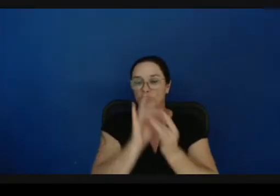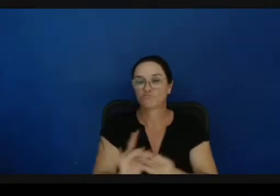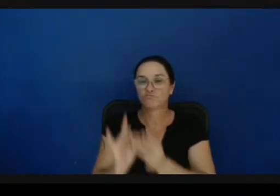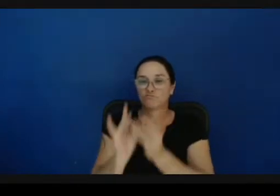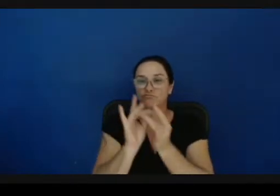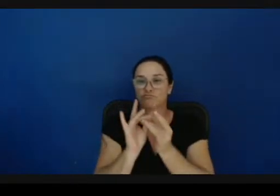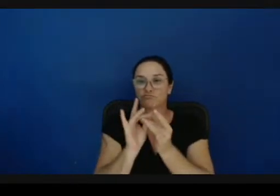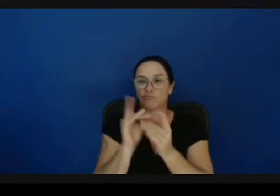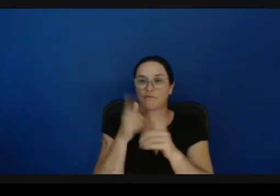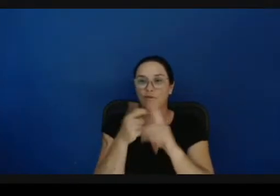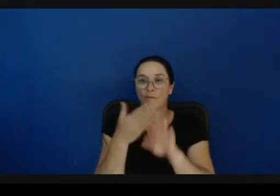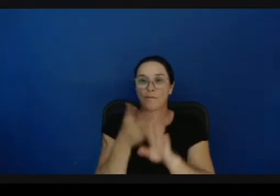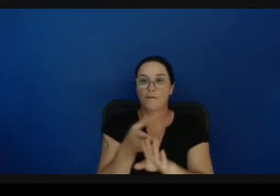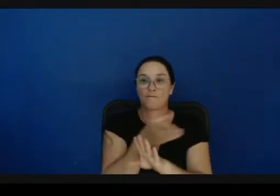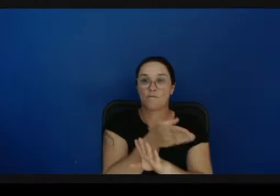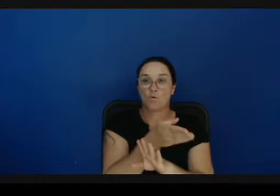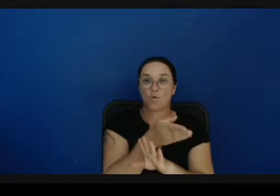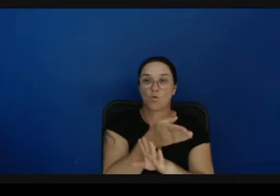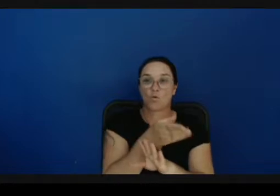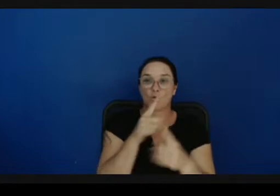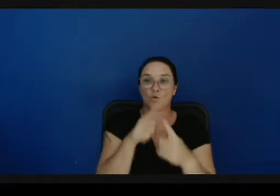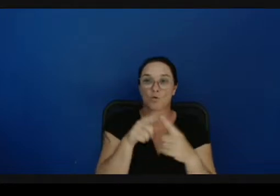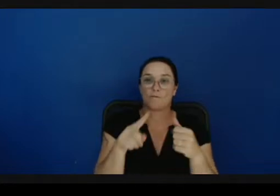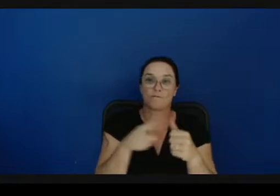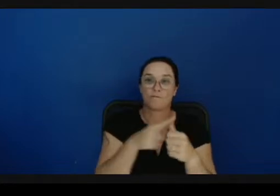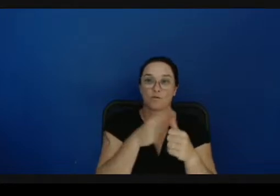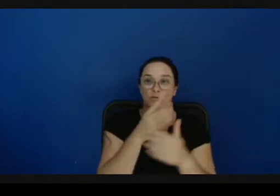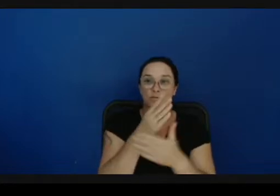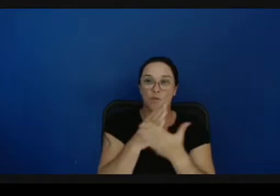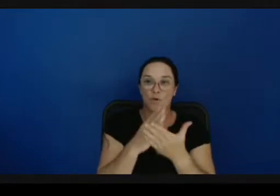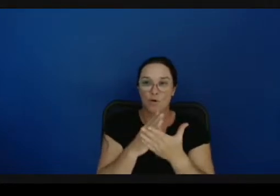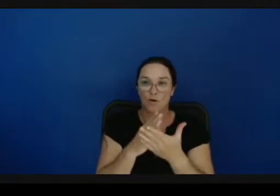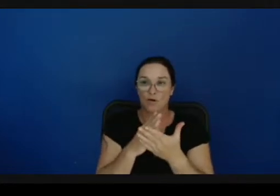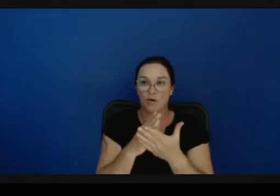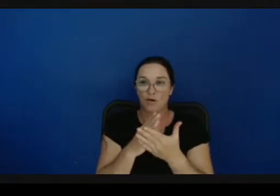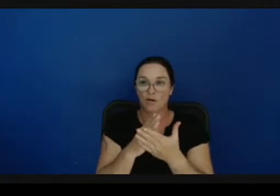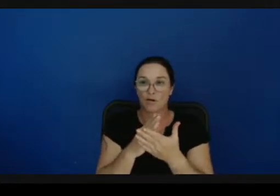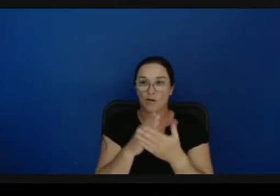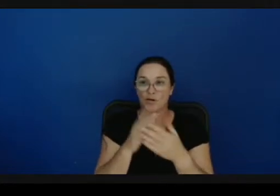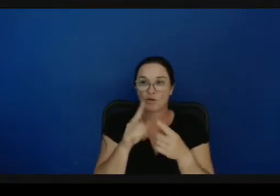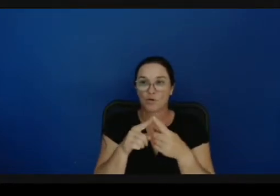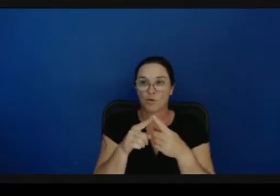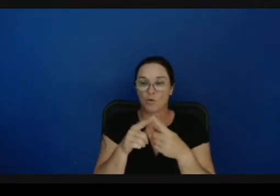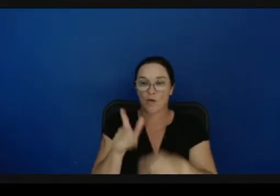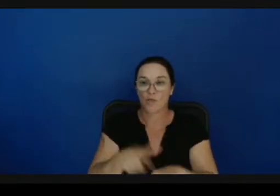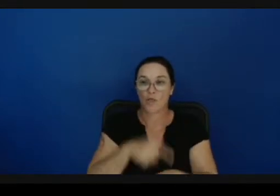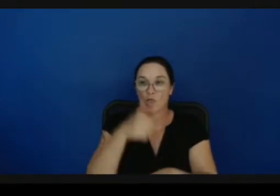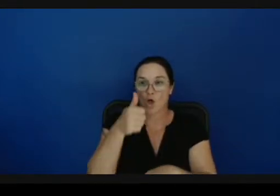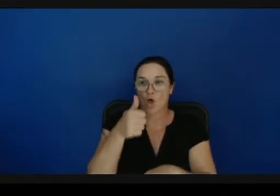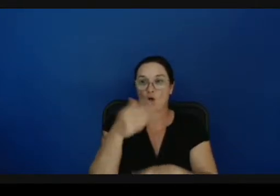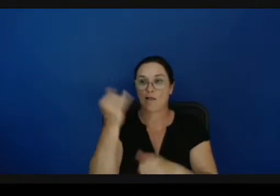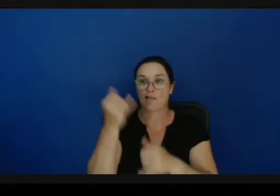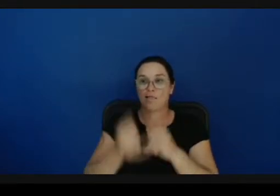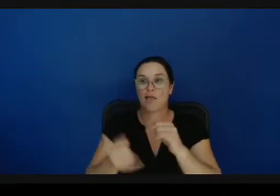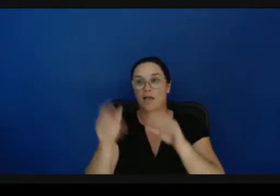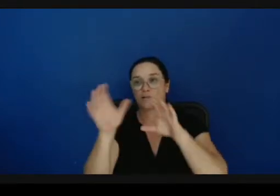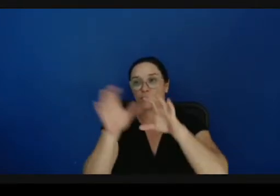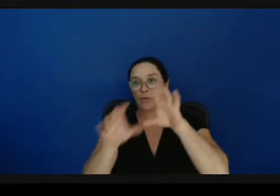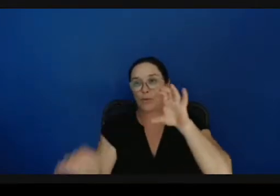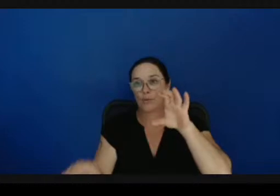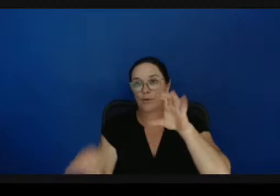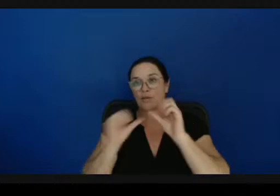from the before to that first sequence to this much longer last sequence that lasted most of the 2 weeks